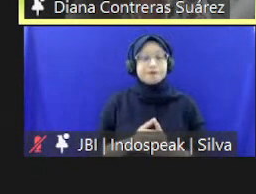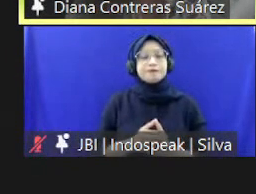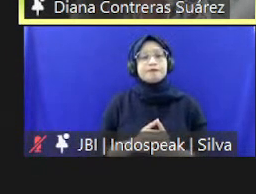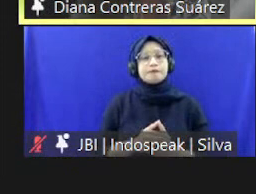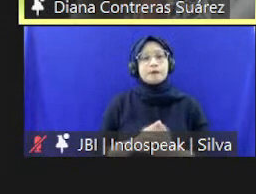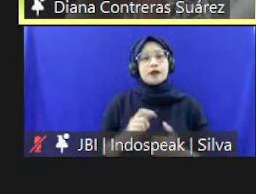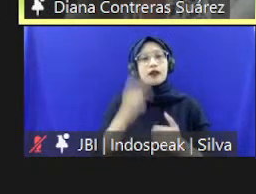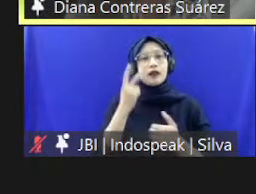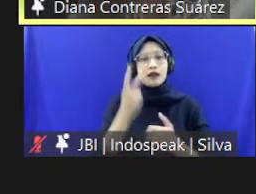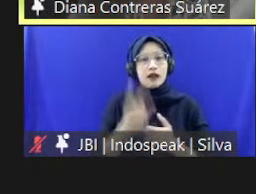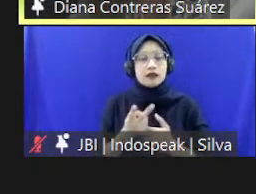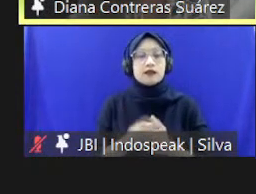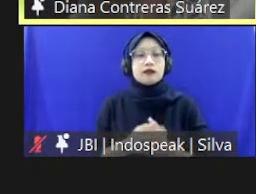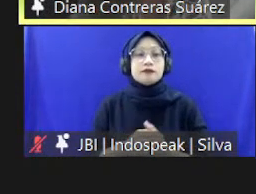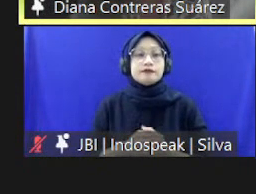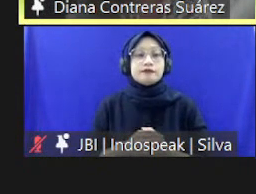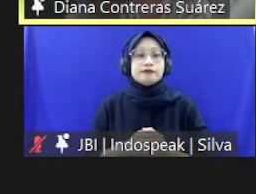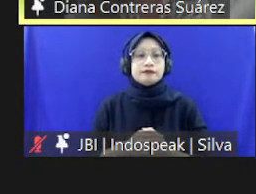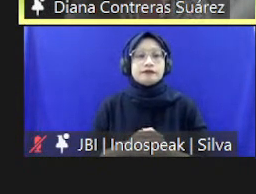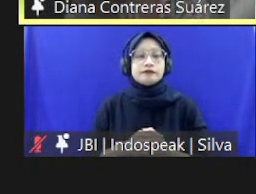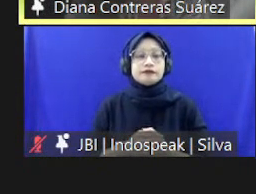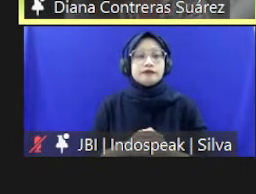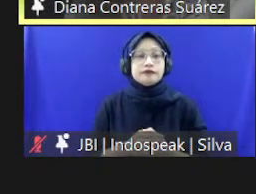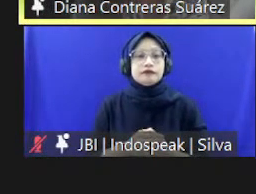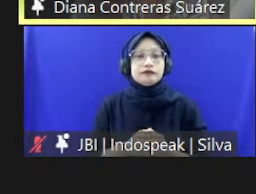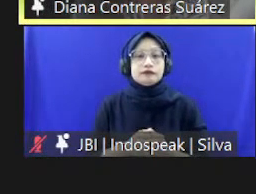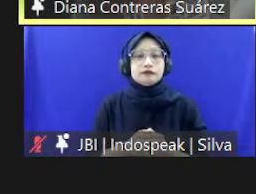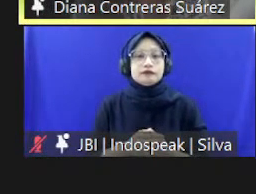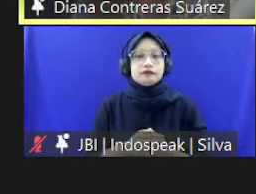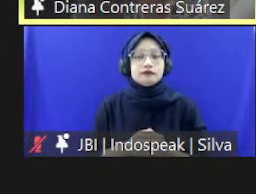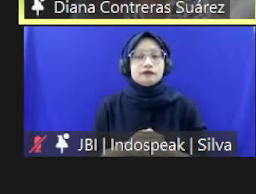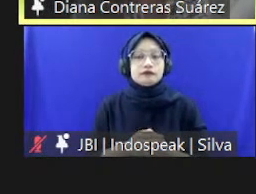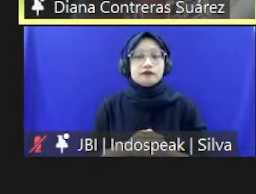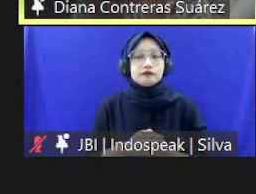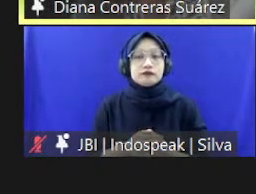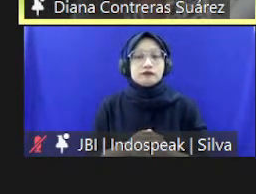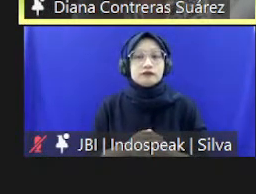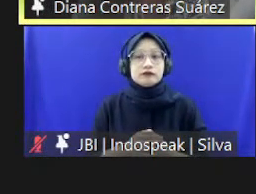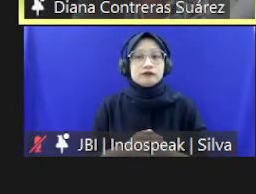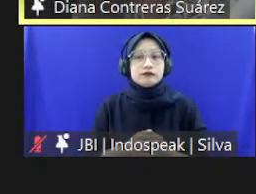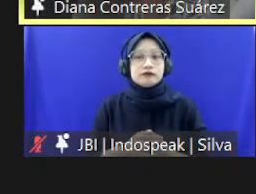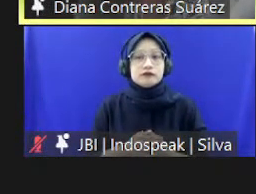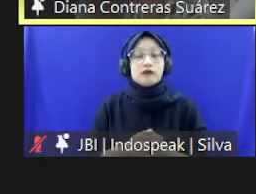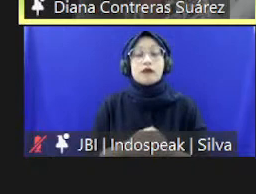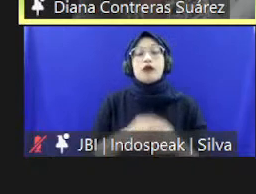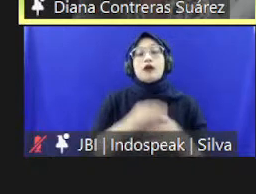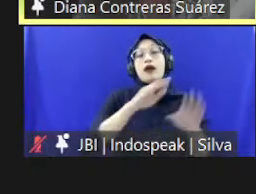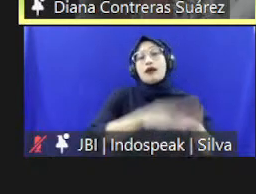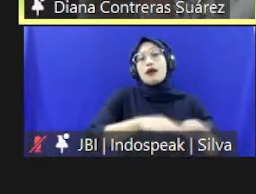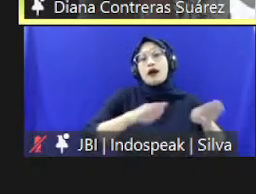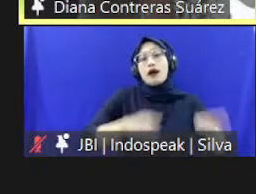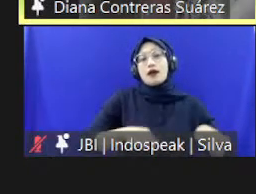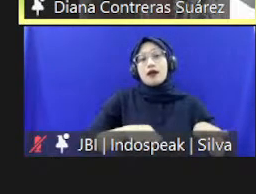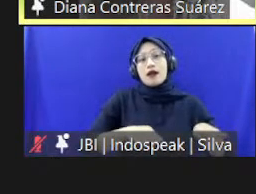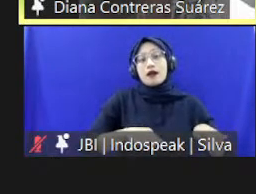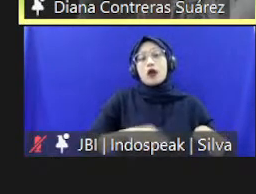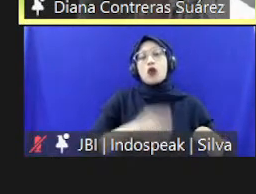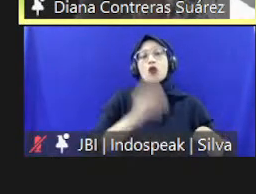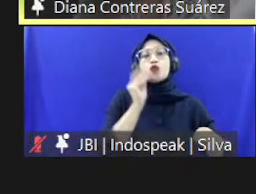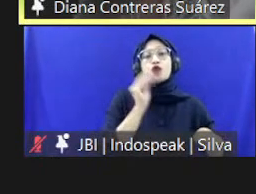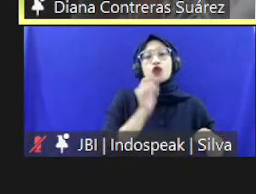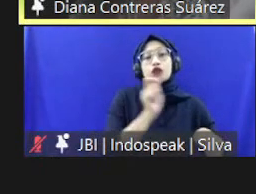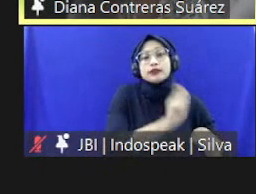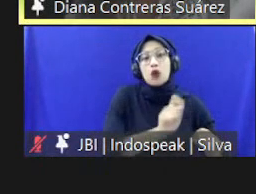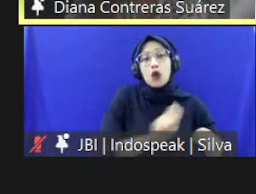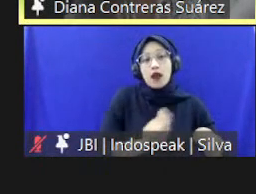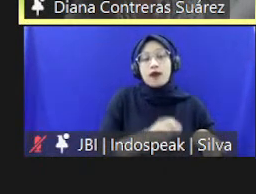than people without a disability. We also find that for children who are in school age, only